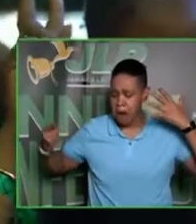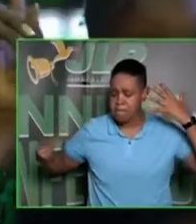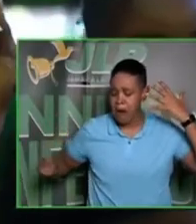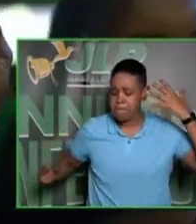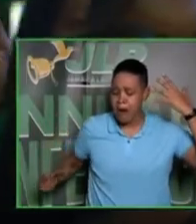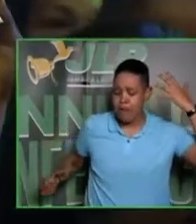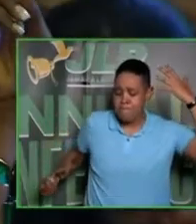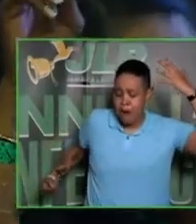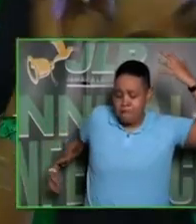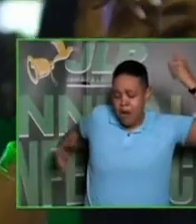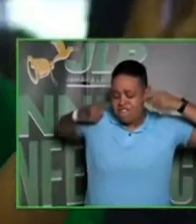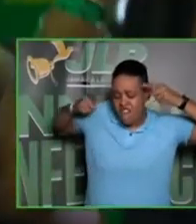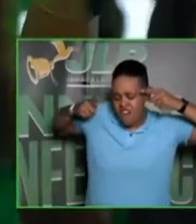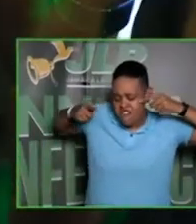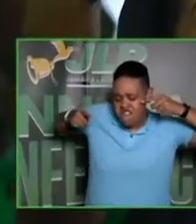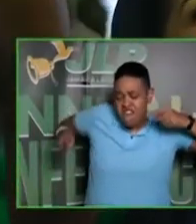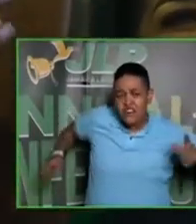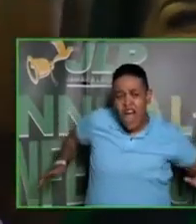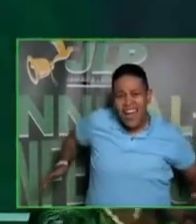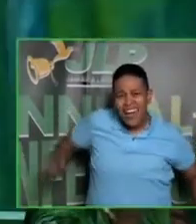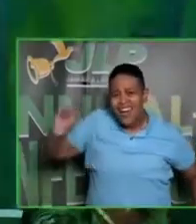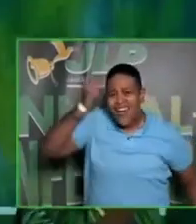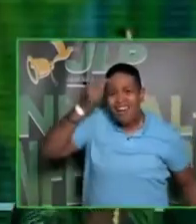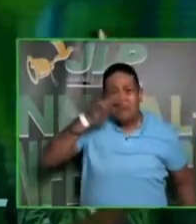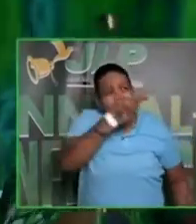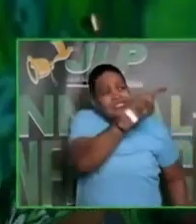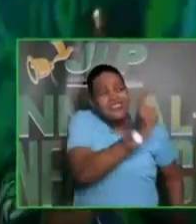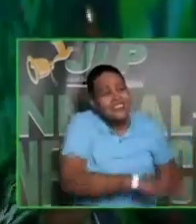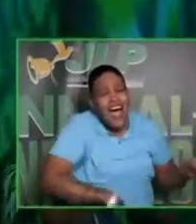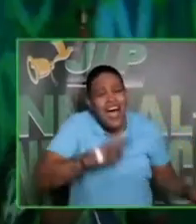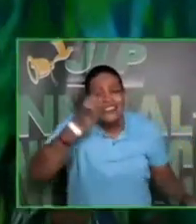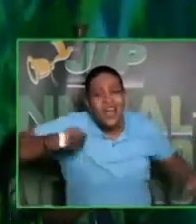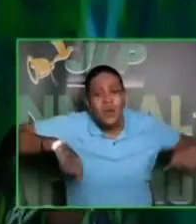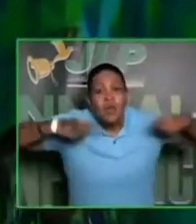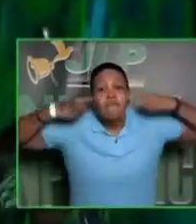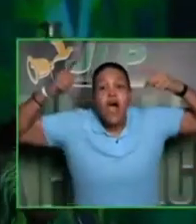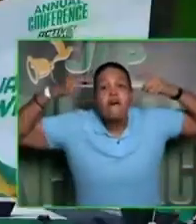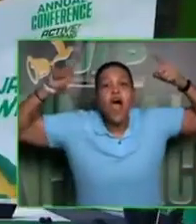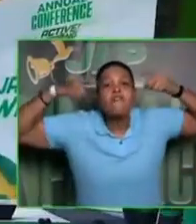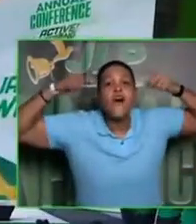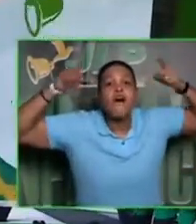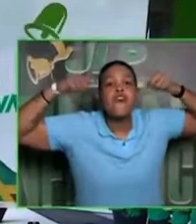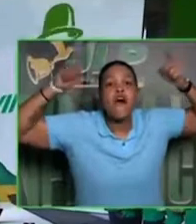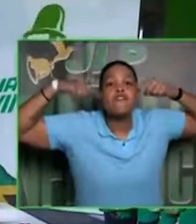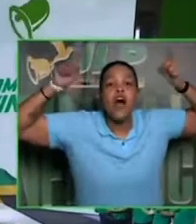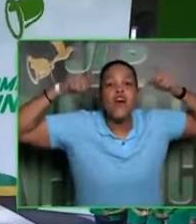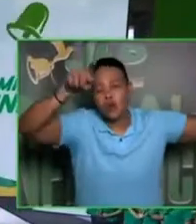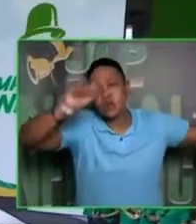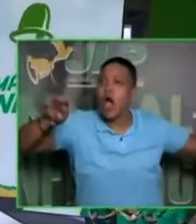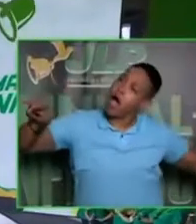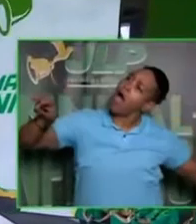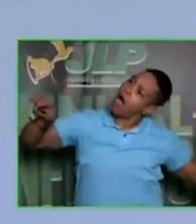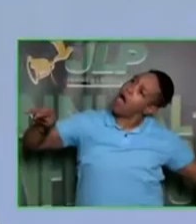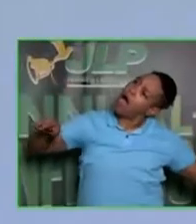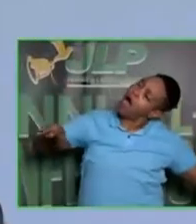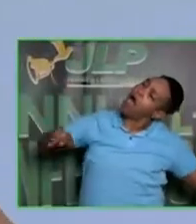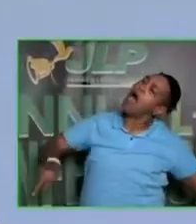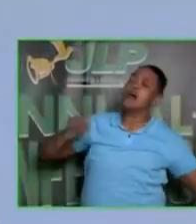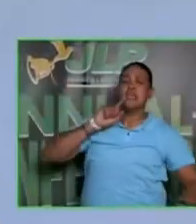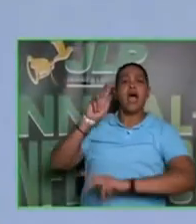a government can campaign on what it has achieved. A government can campaign on showing the